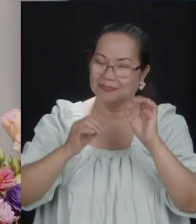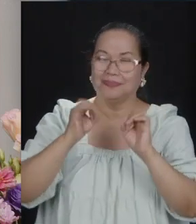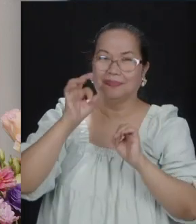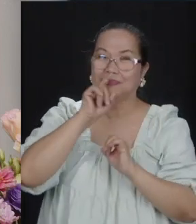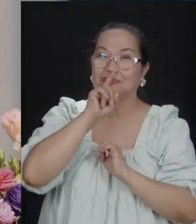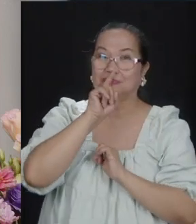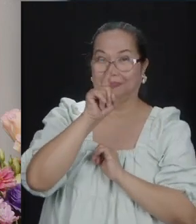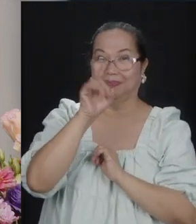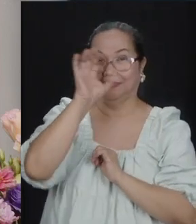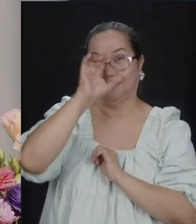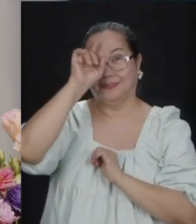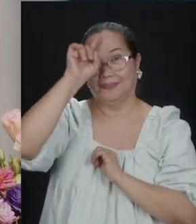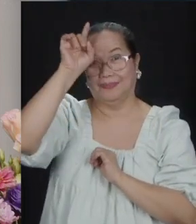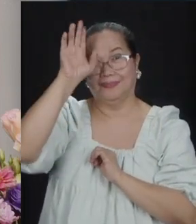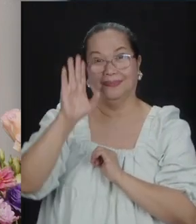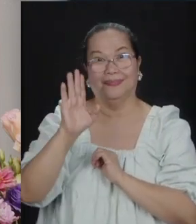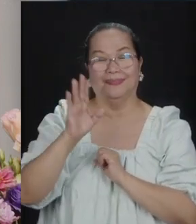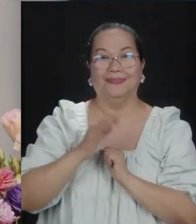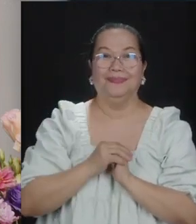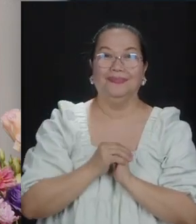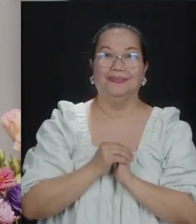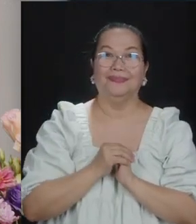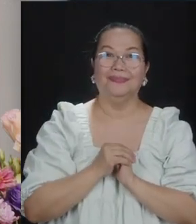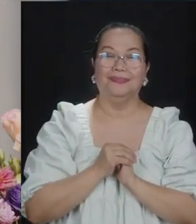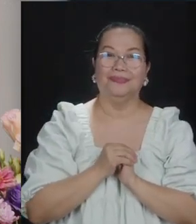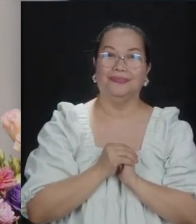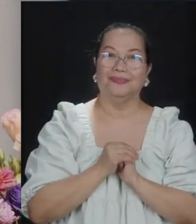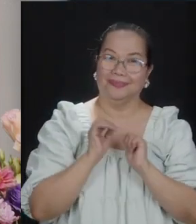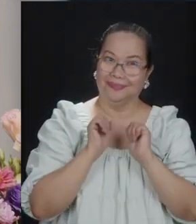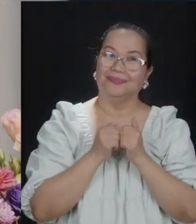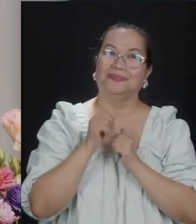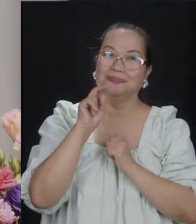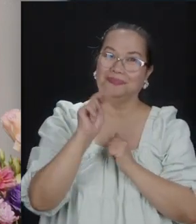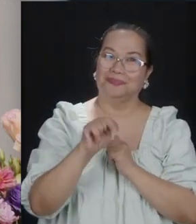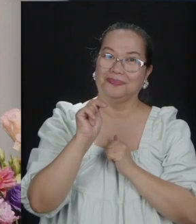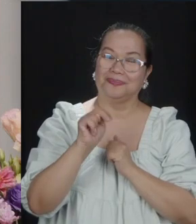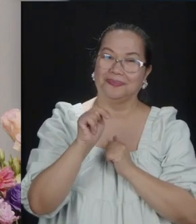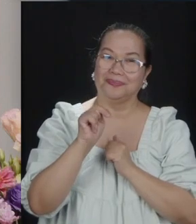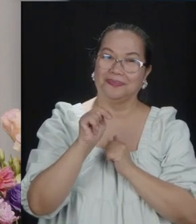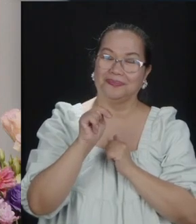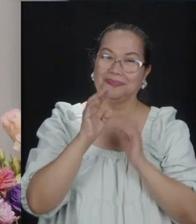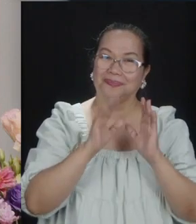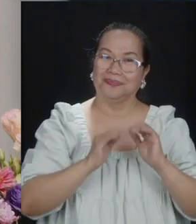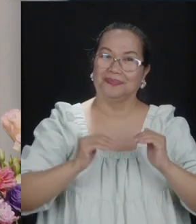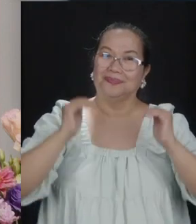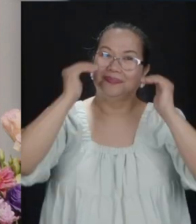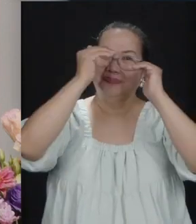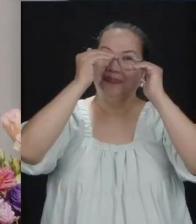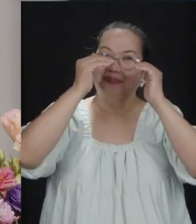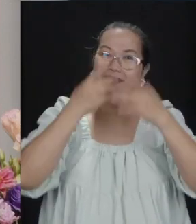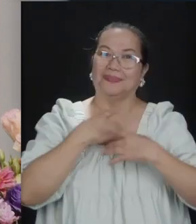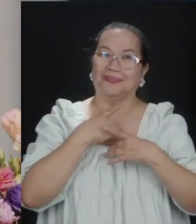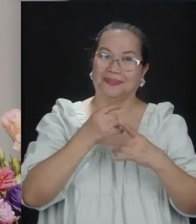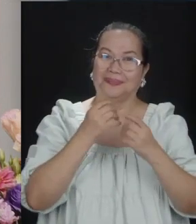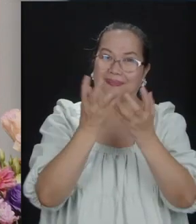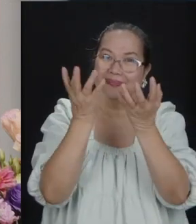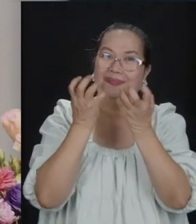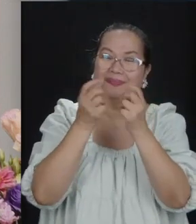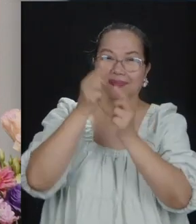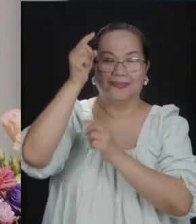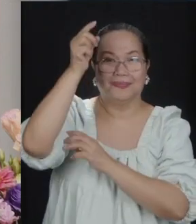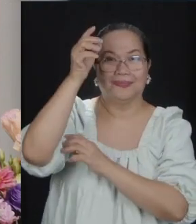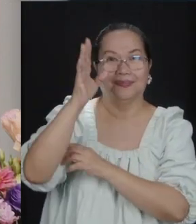him. How we need to level up our desire and longing for